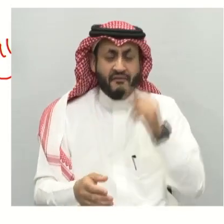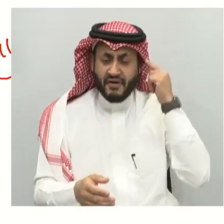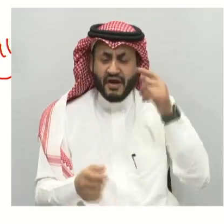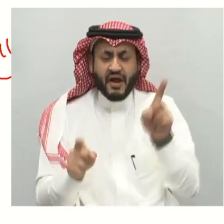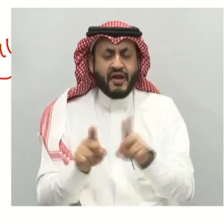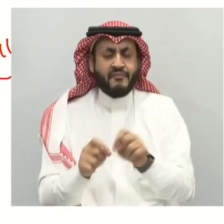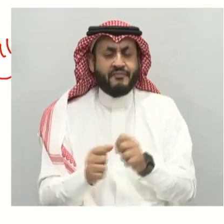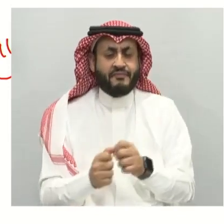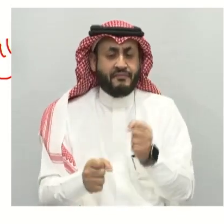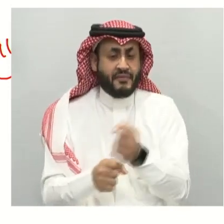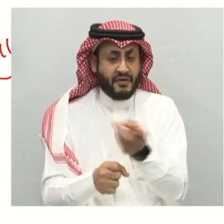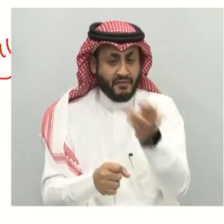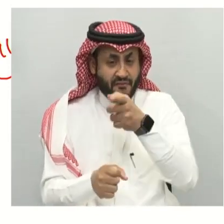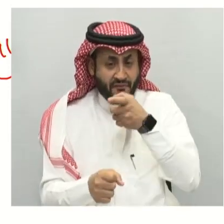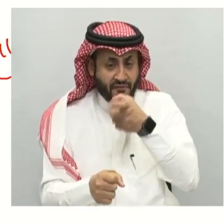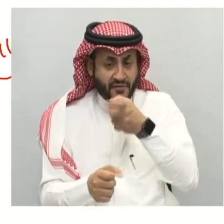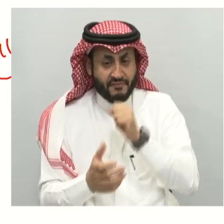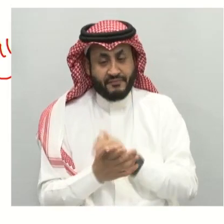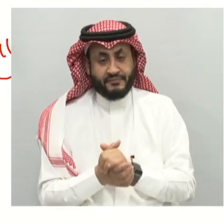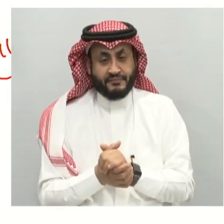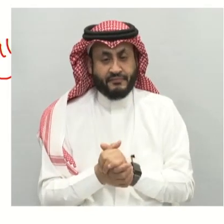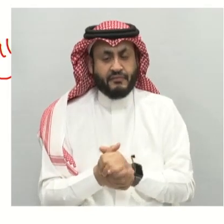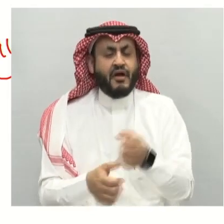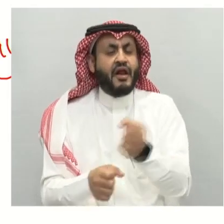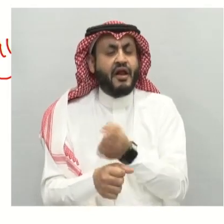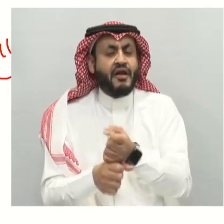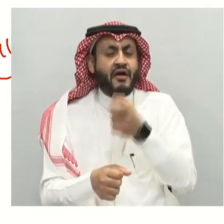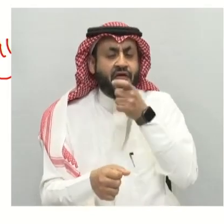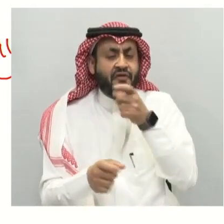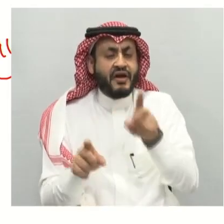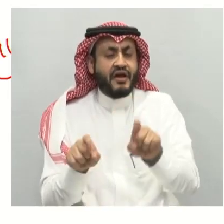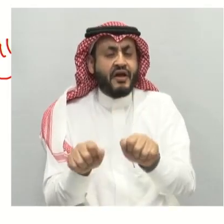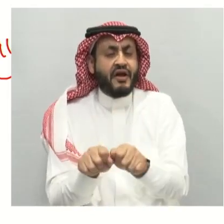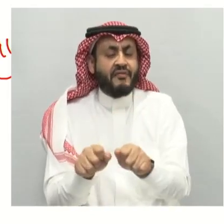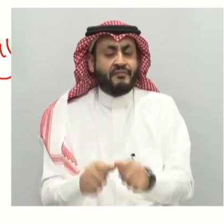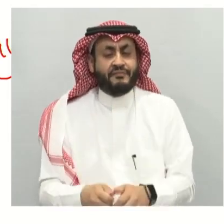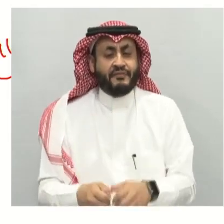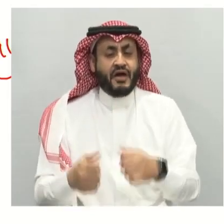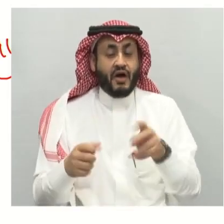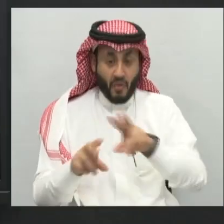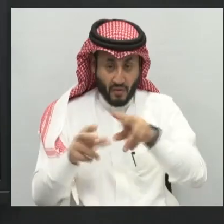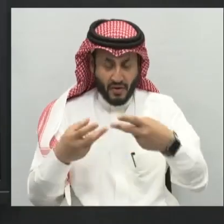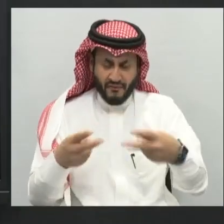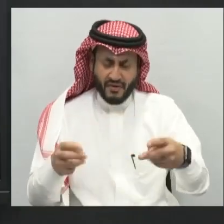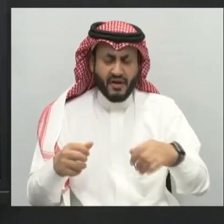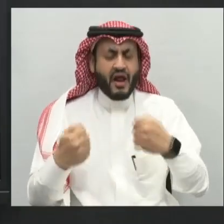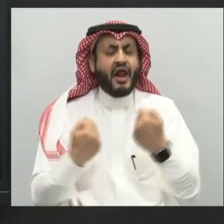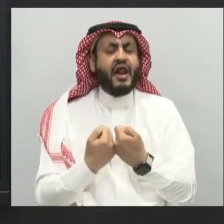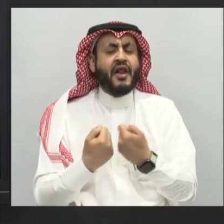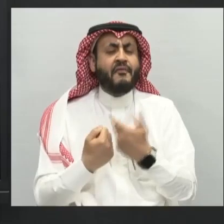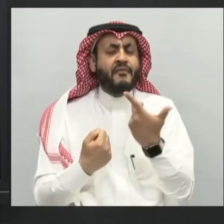on Friday? What are they going to do? So both are free on Friday, right? Because Noura